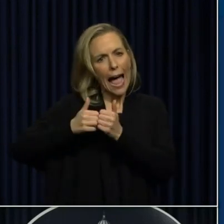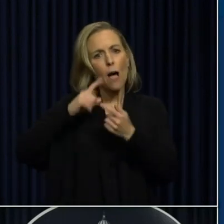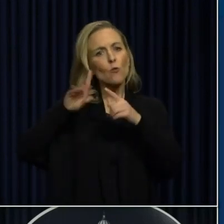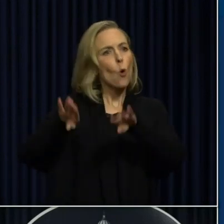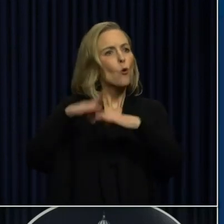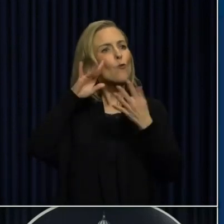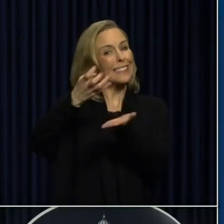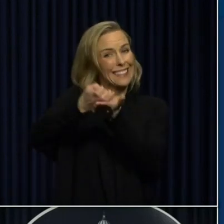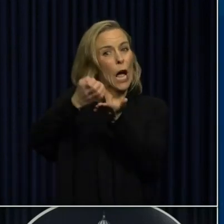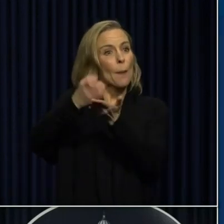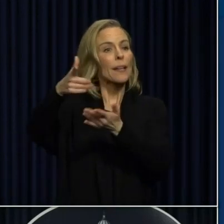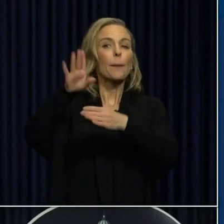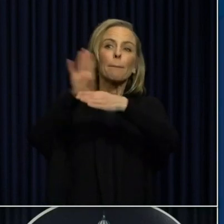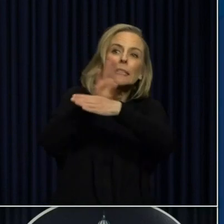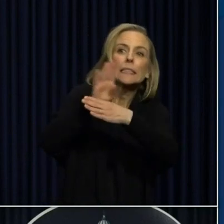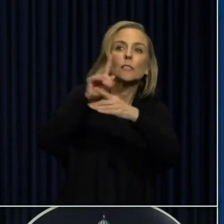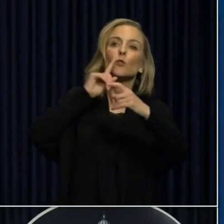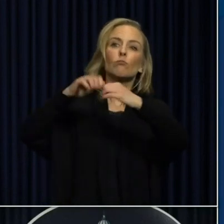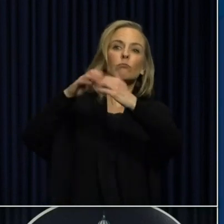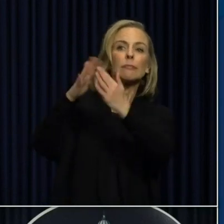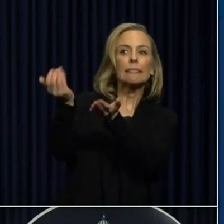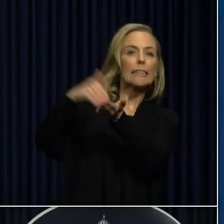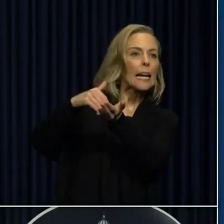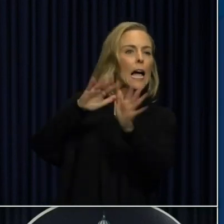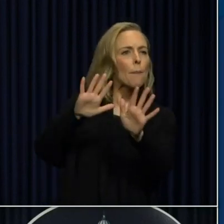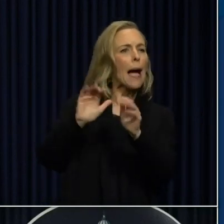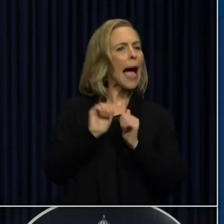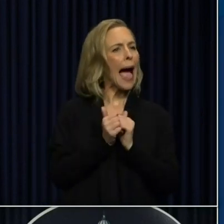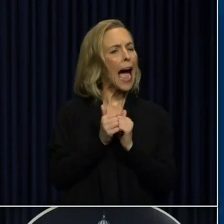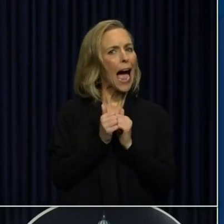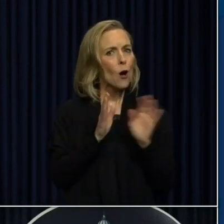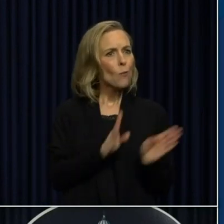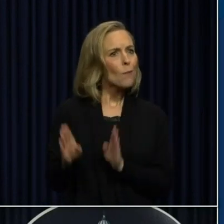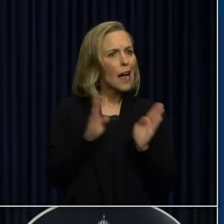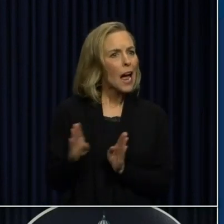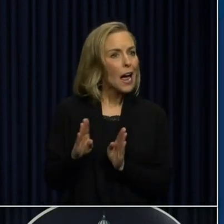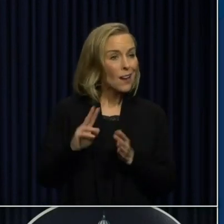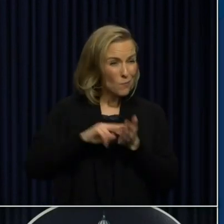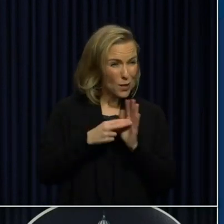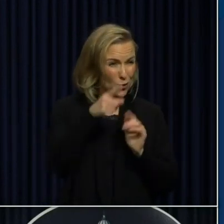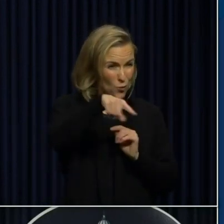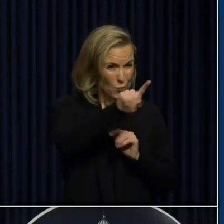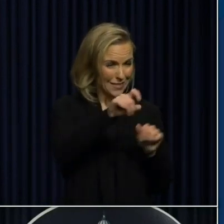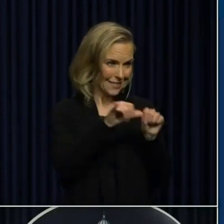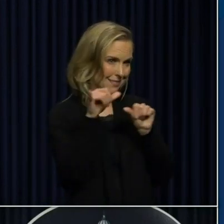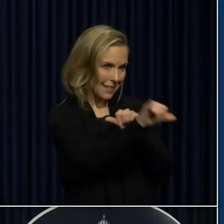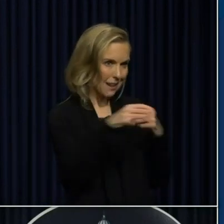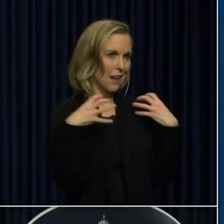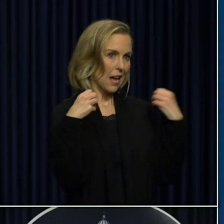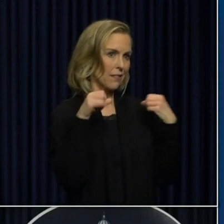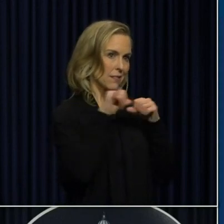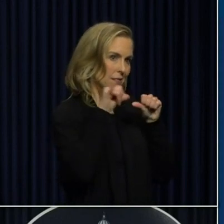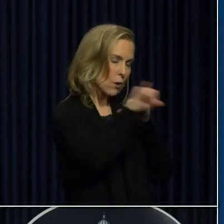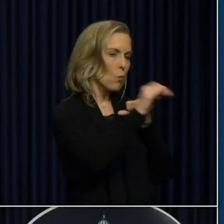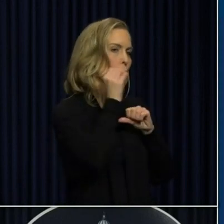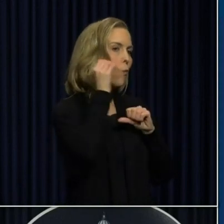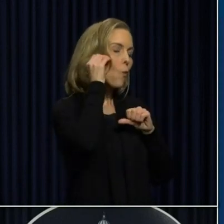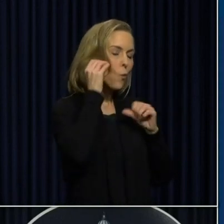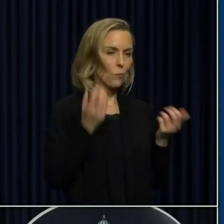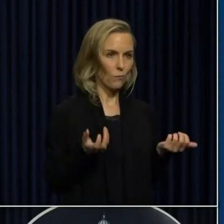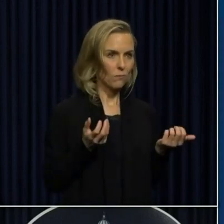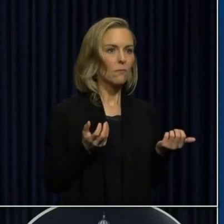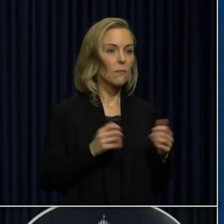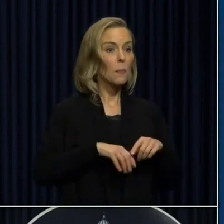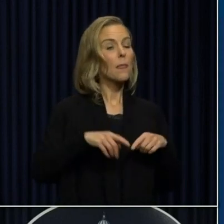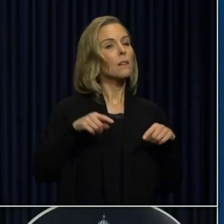but right now, as we get ready for that, we need you to be healthy at home. We talked a